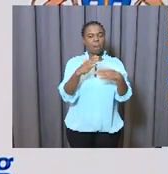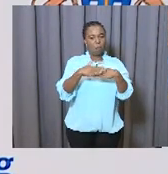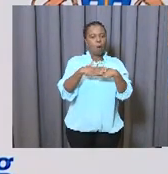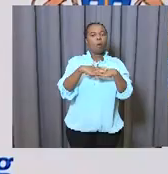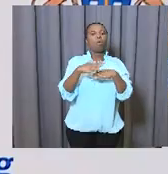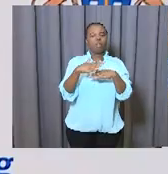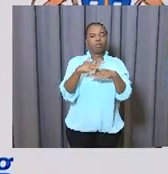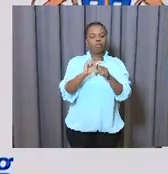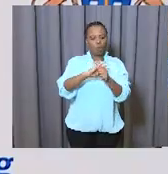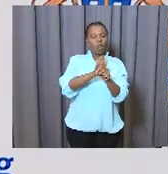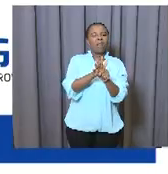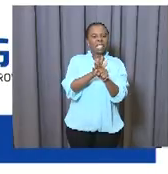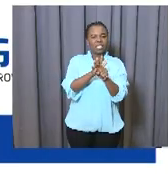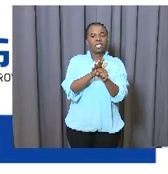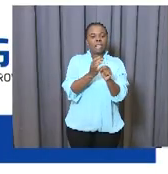So essentially,